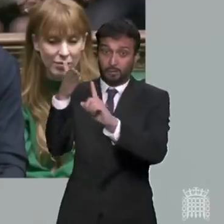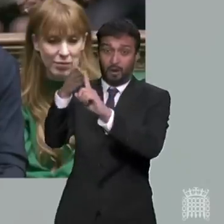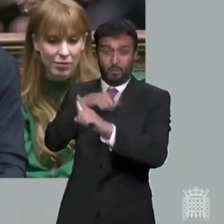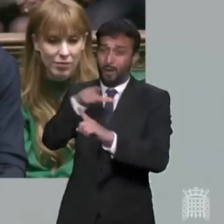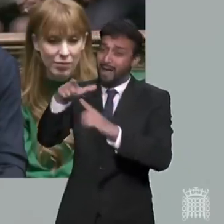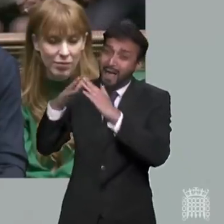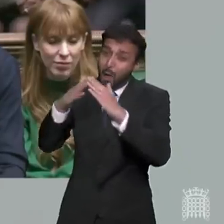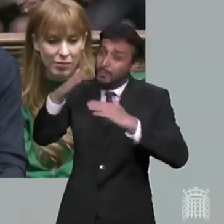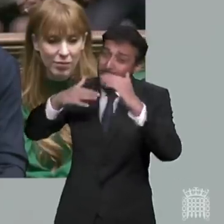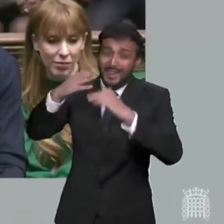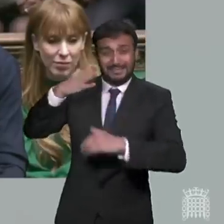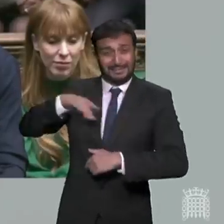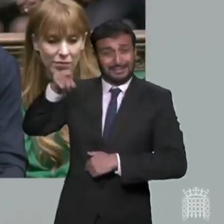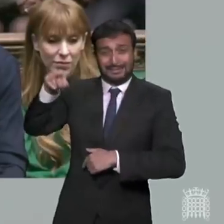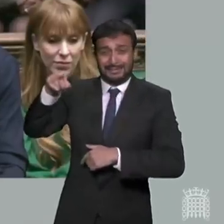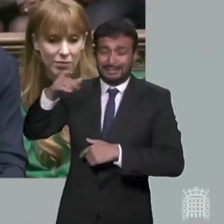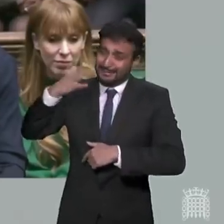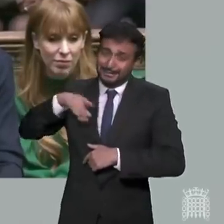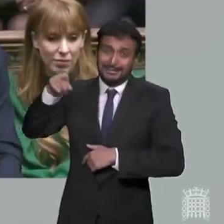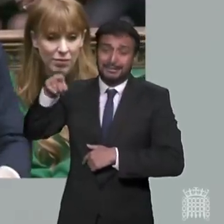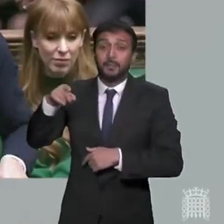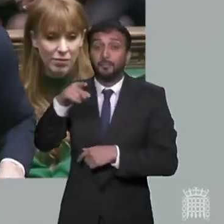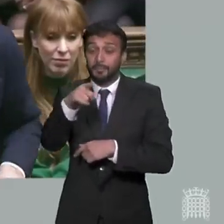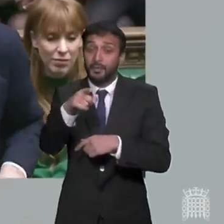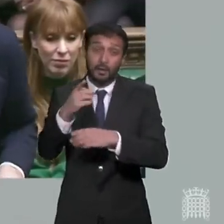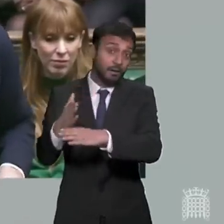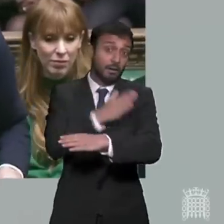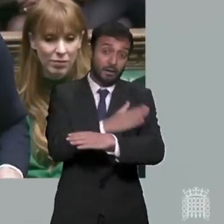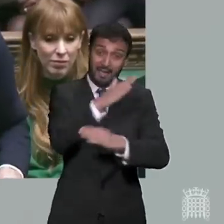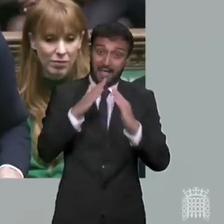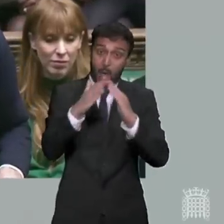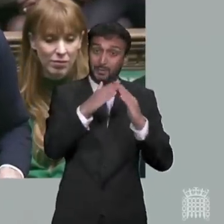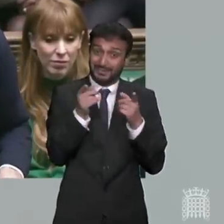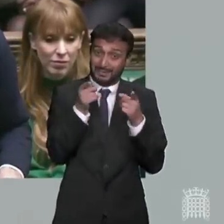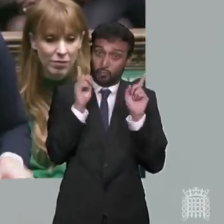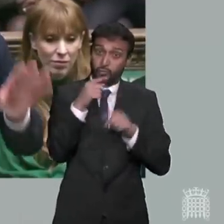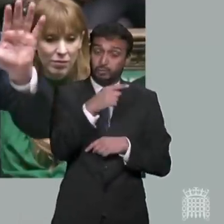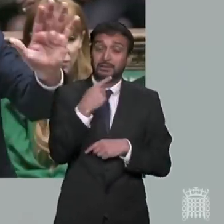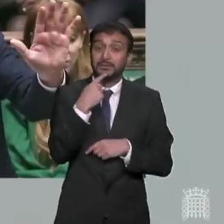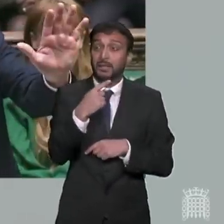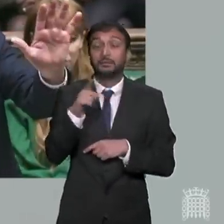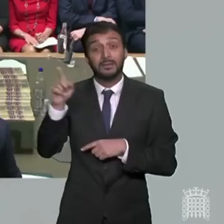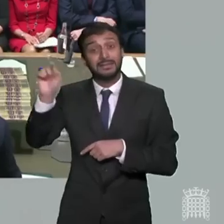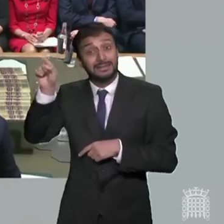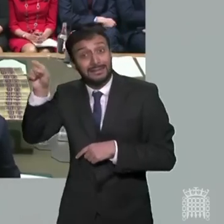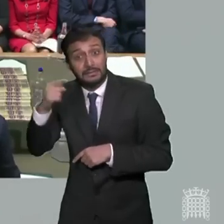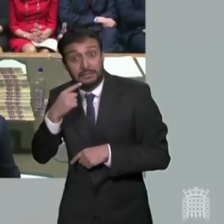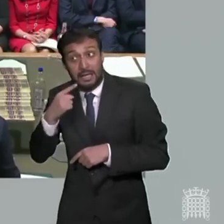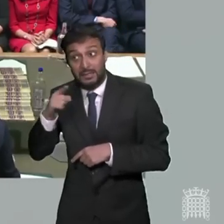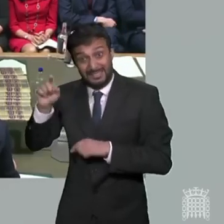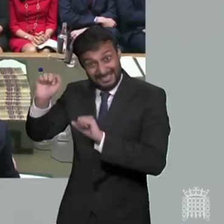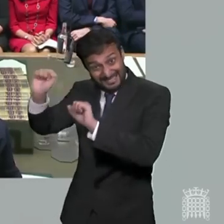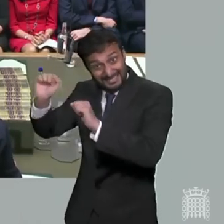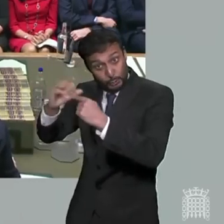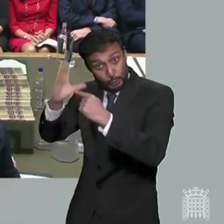former housing secretary, on their side, said scrapping mandatory targets would, this is his words from their side of the